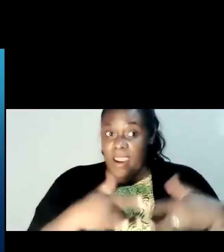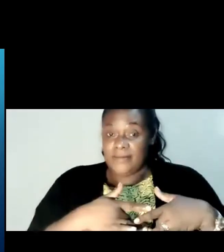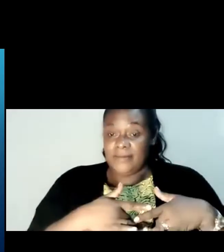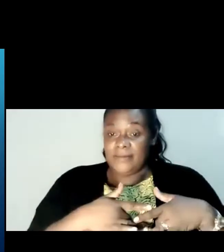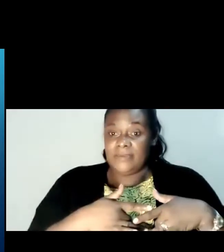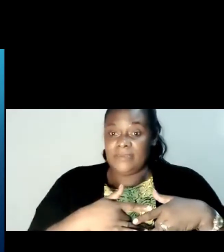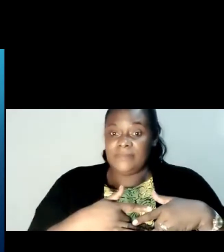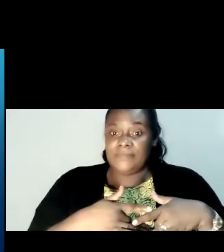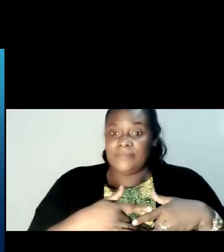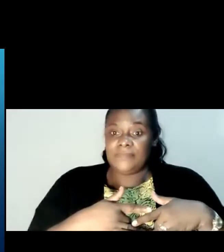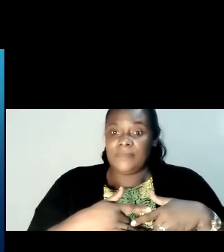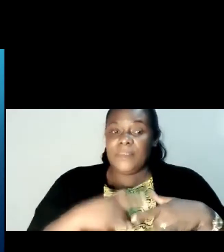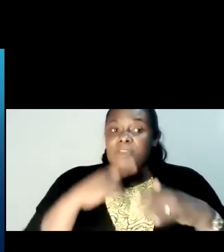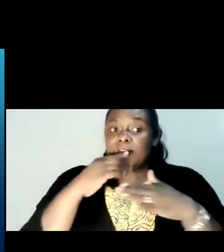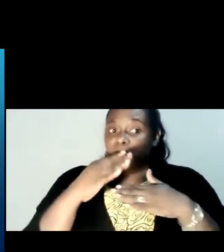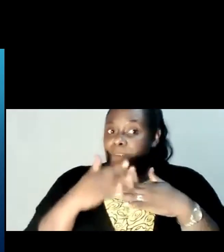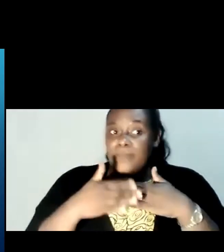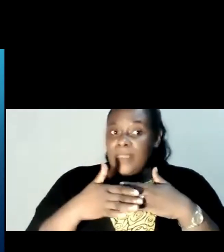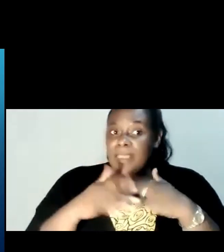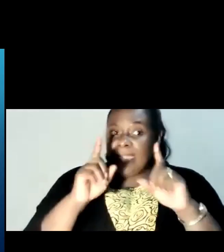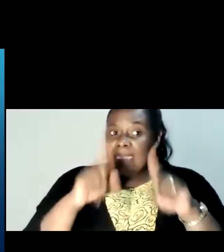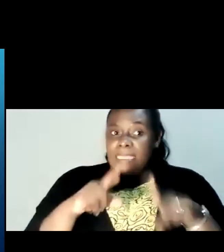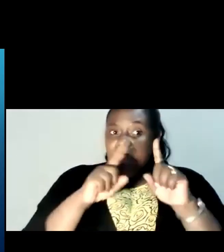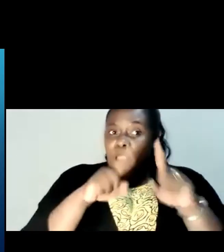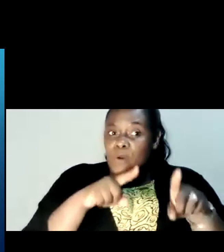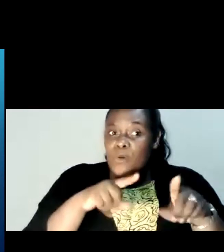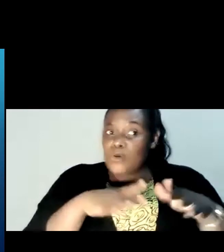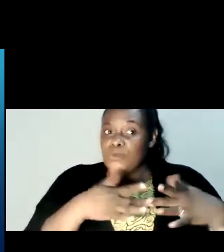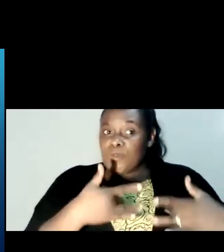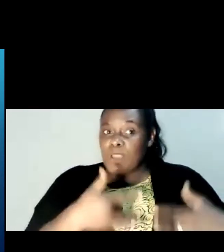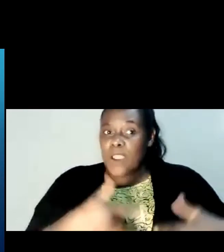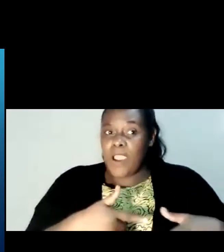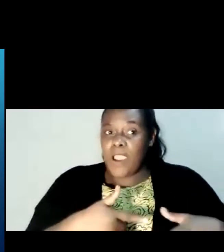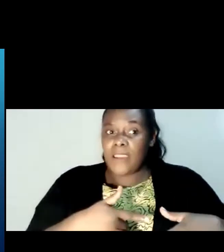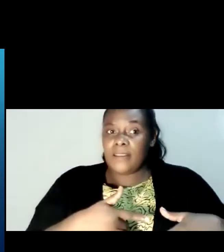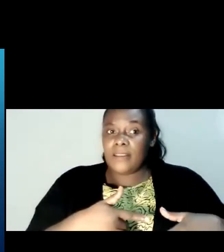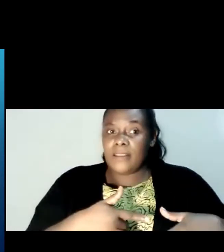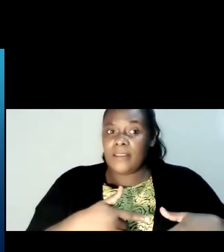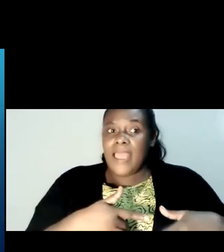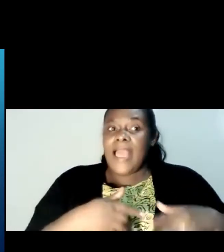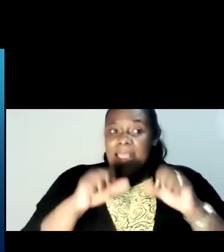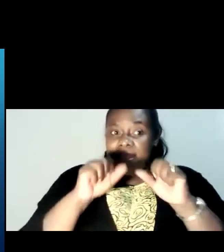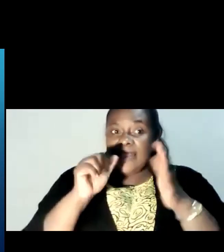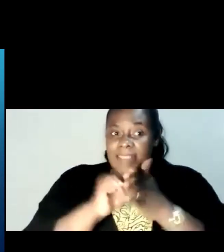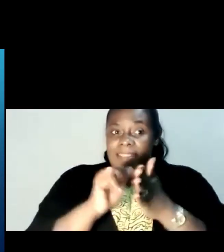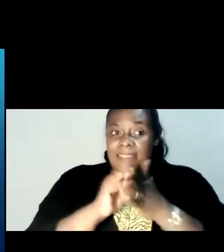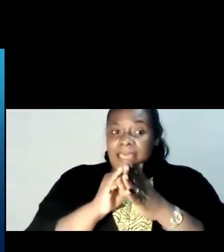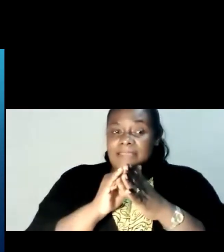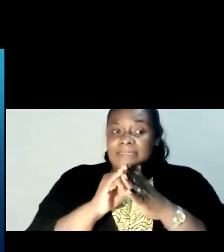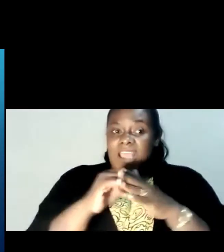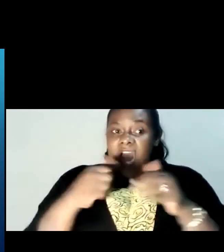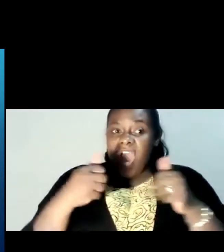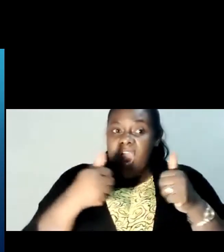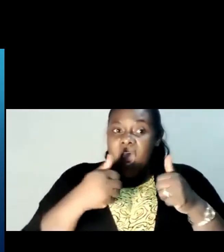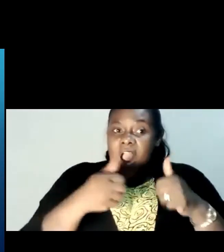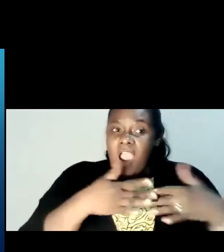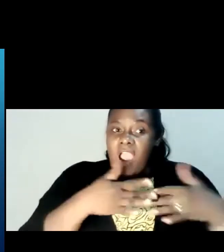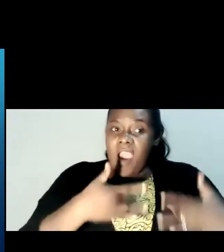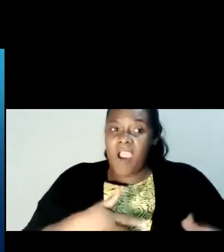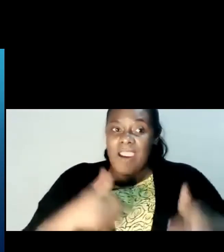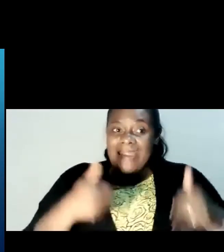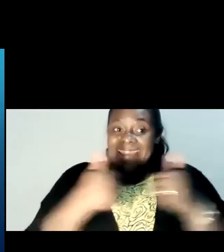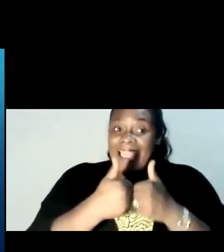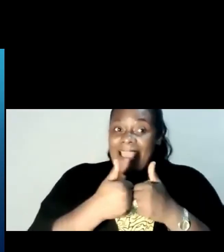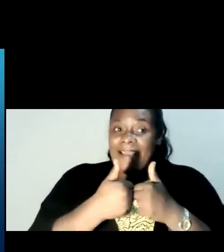might stop getting to the heart. And that's basically what a heart attack is. The person can develop a heart attack. And if these